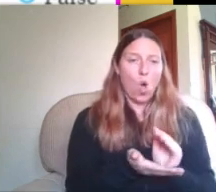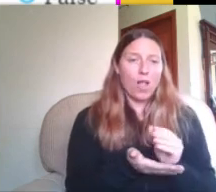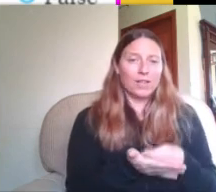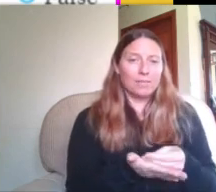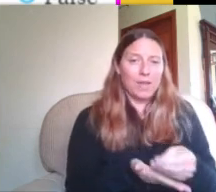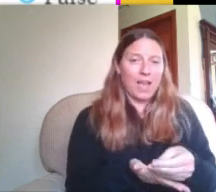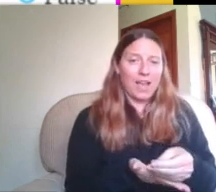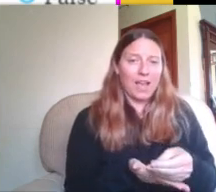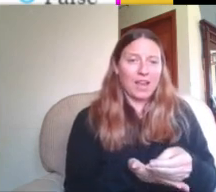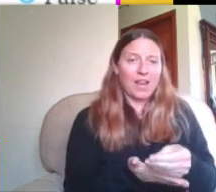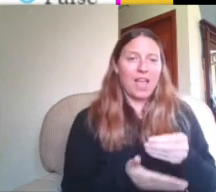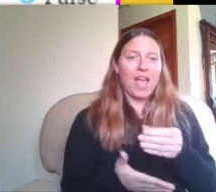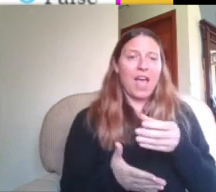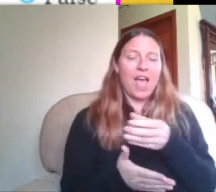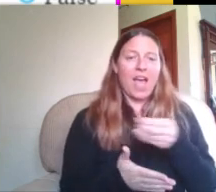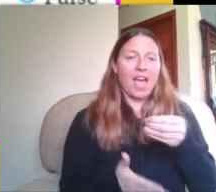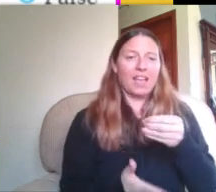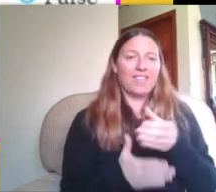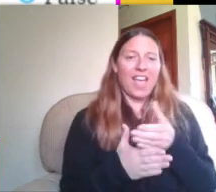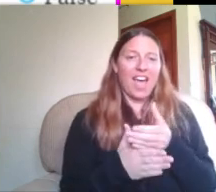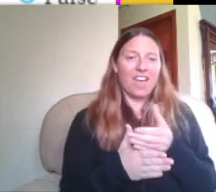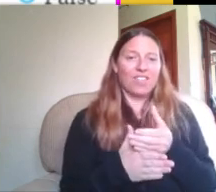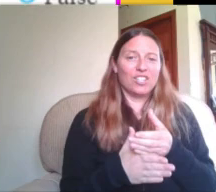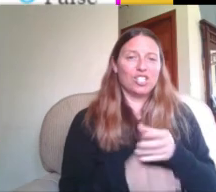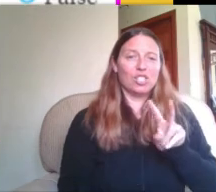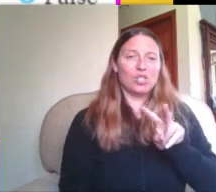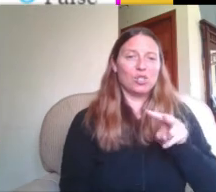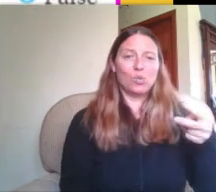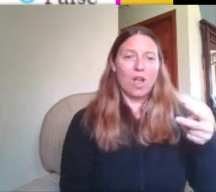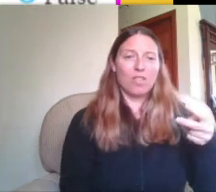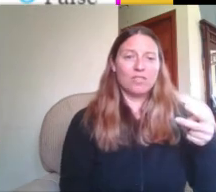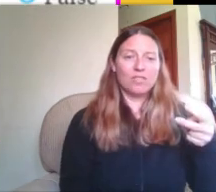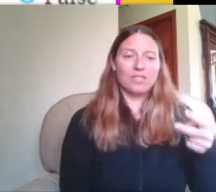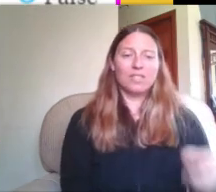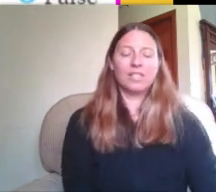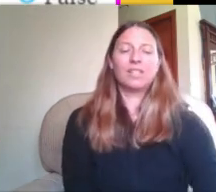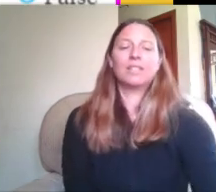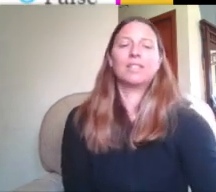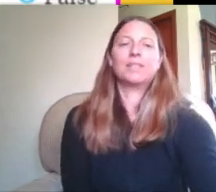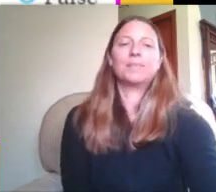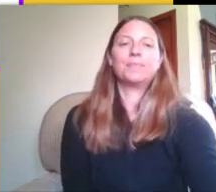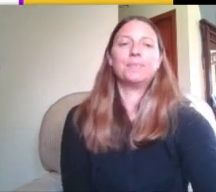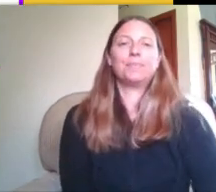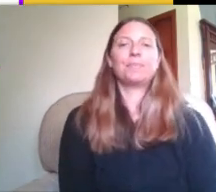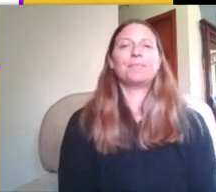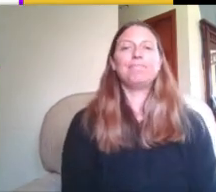And the last page is your homework. It says pages 697